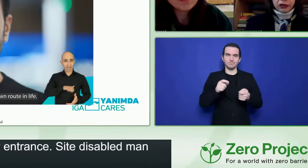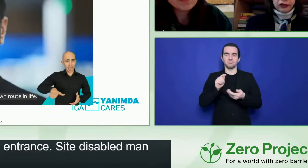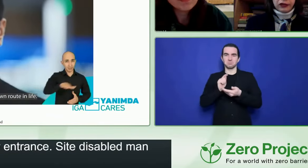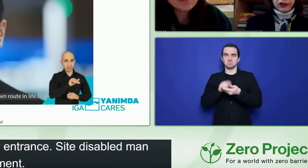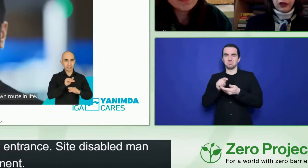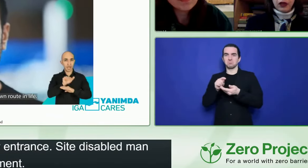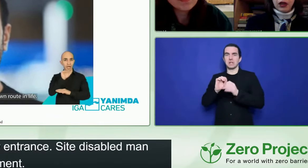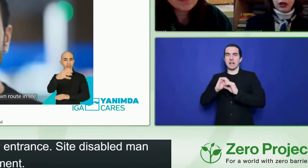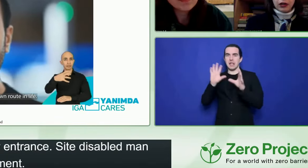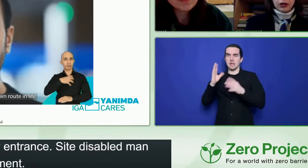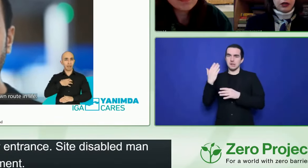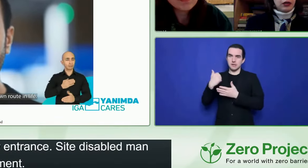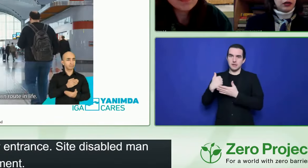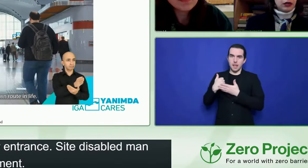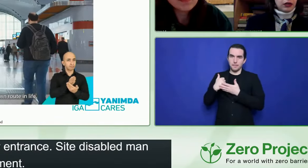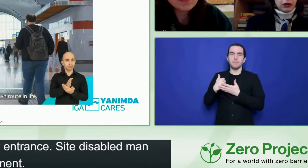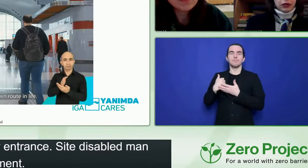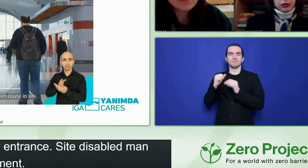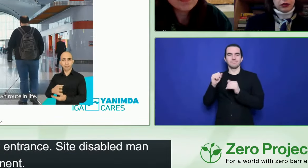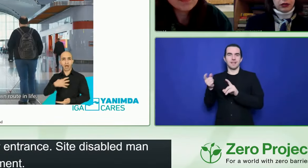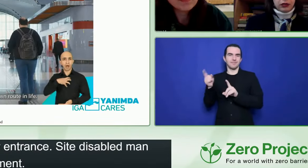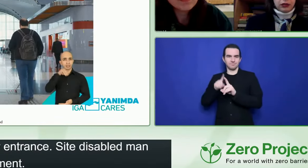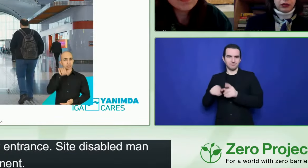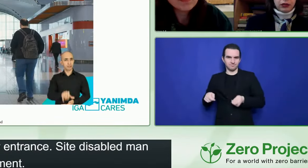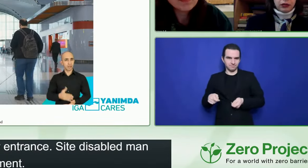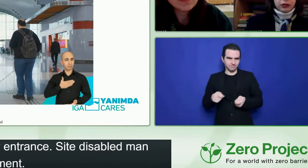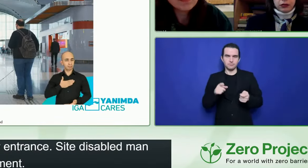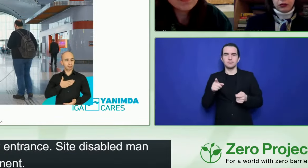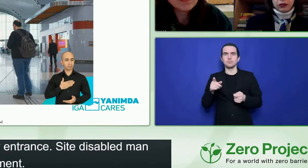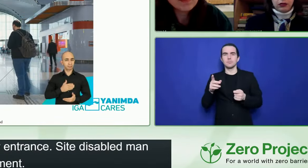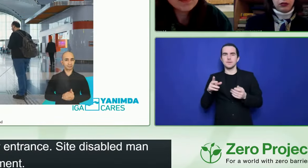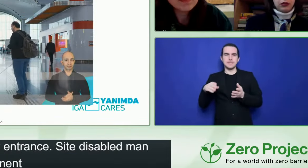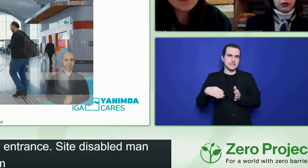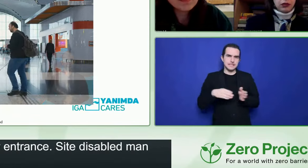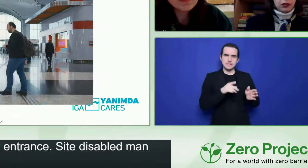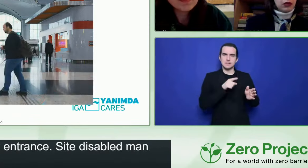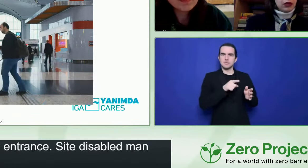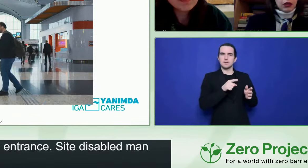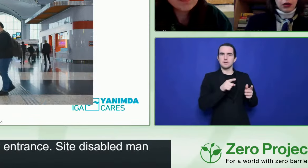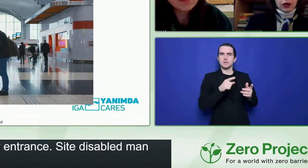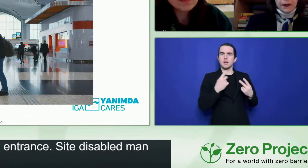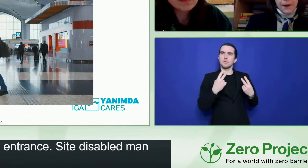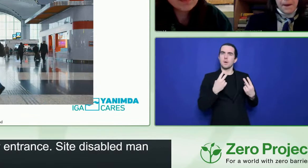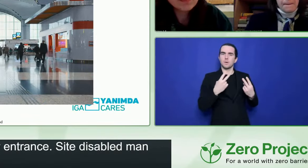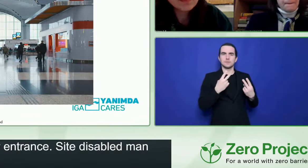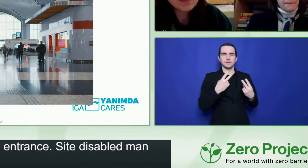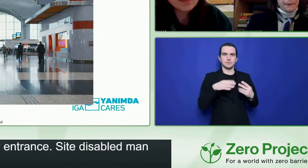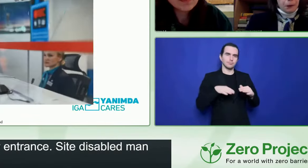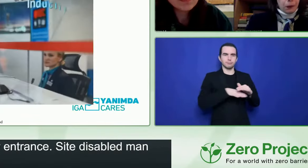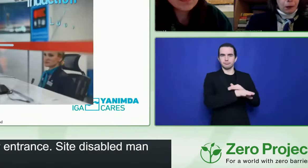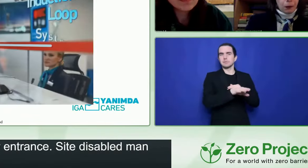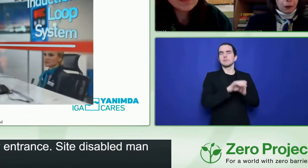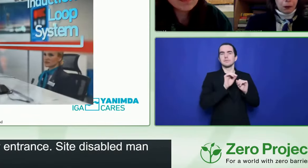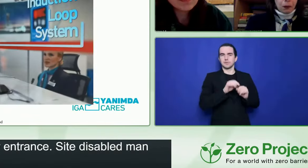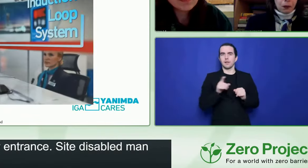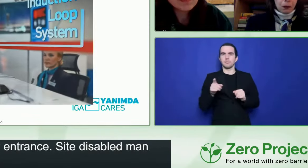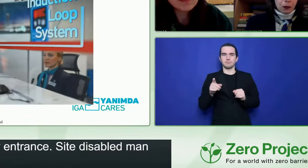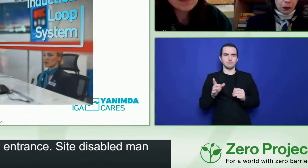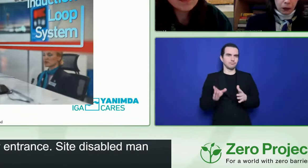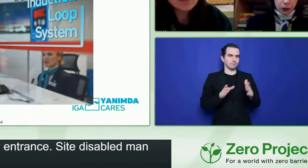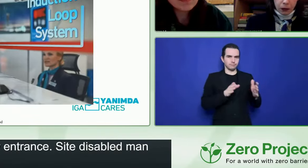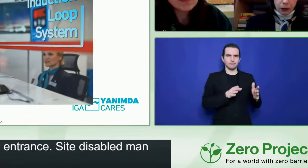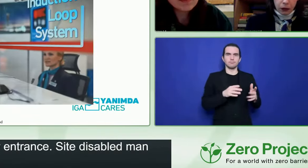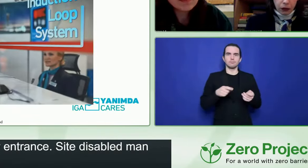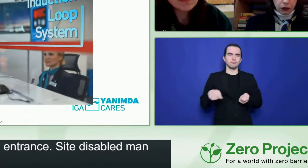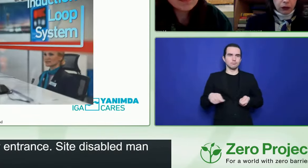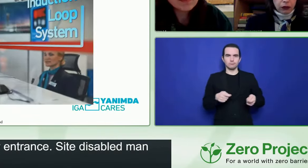We all have the right to draw our own route in life. Accessible route. Loud steps. The woman with the hearing aid